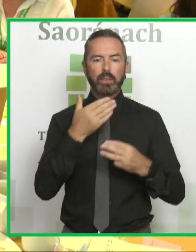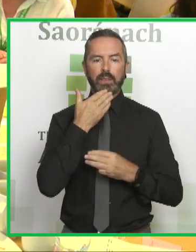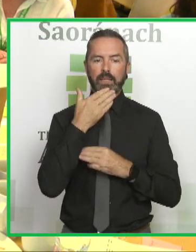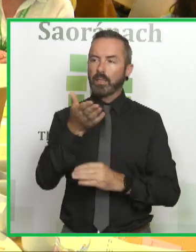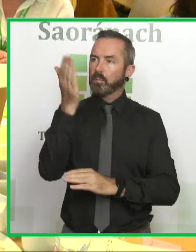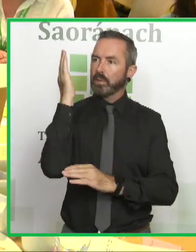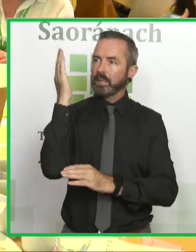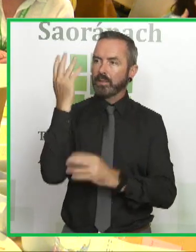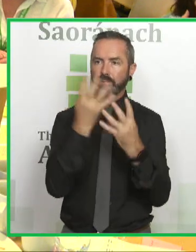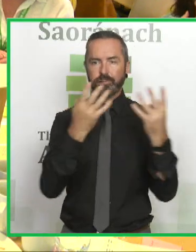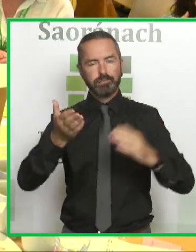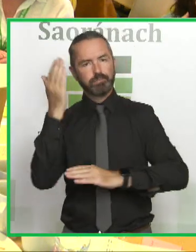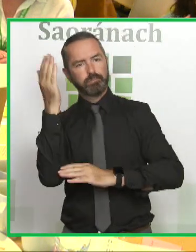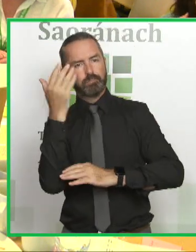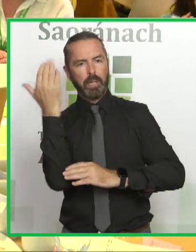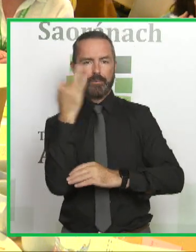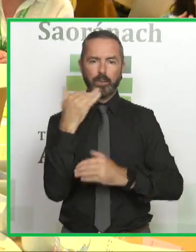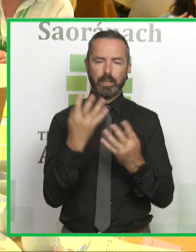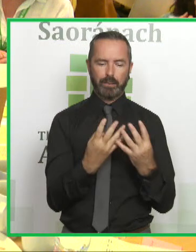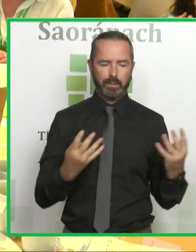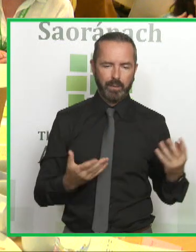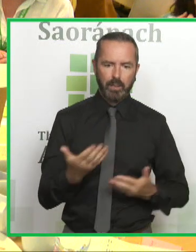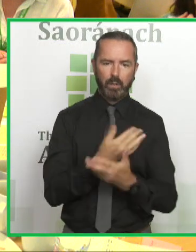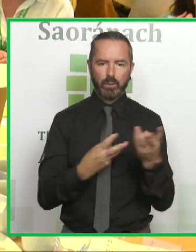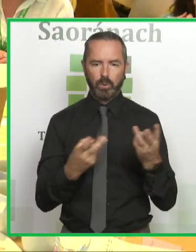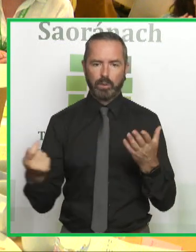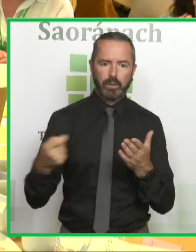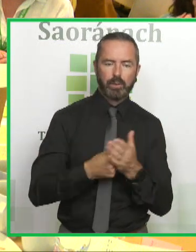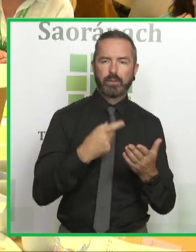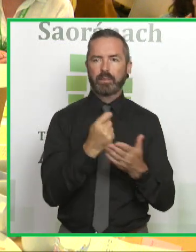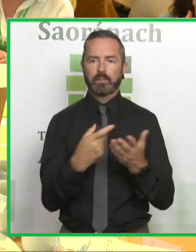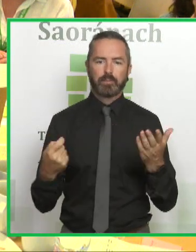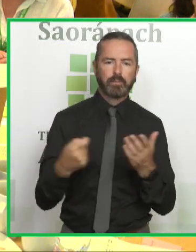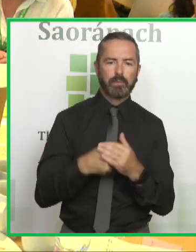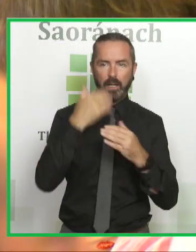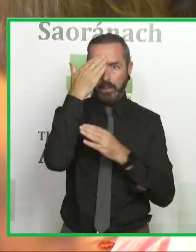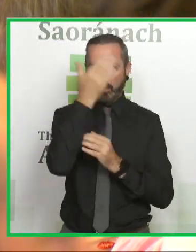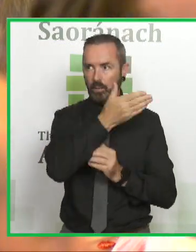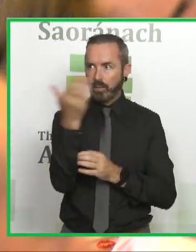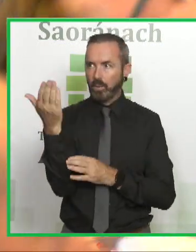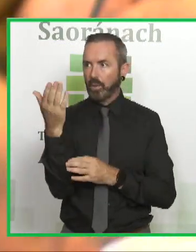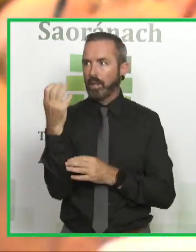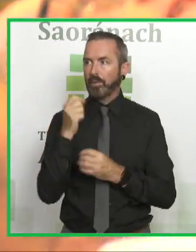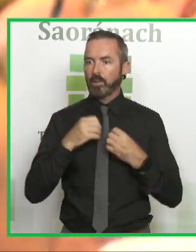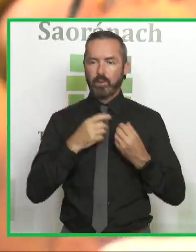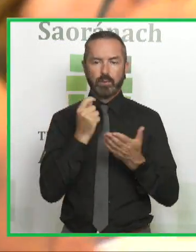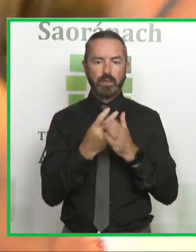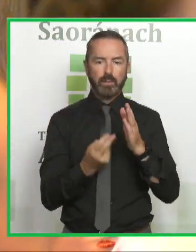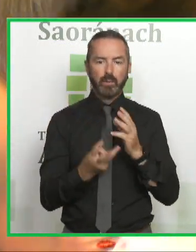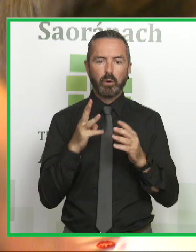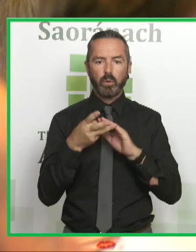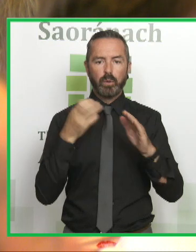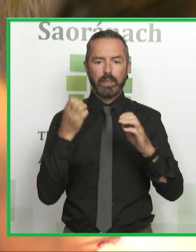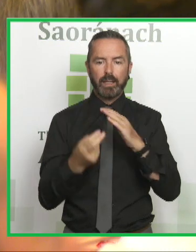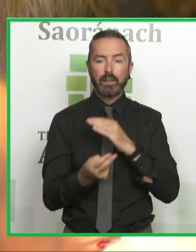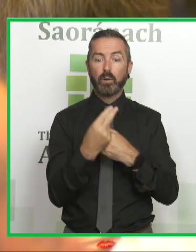presenters over the last couple of days who put a lot of work in and time. And, you know, I know you all members give your time and your weekend up, but they